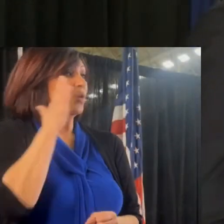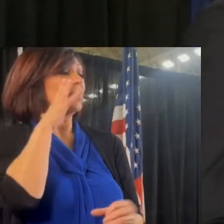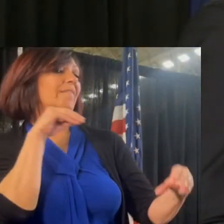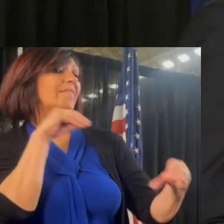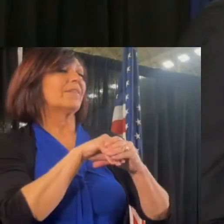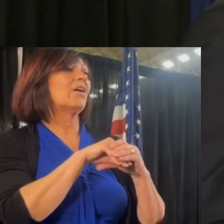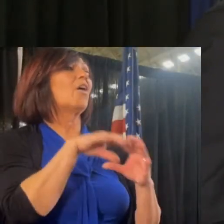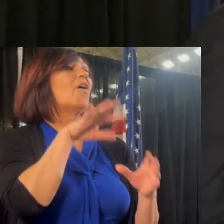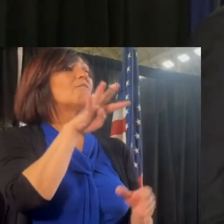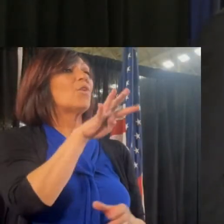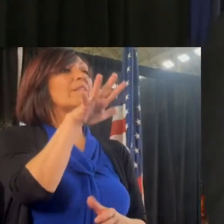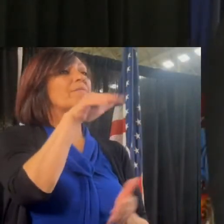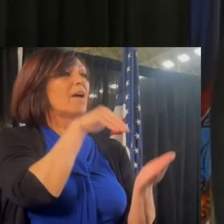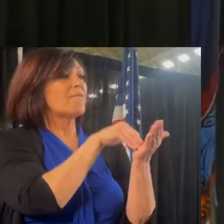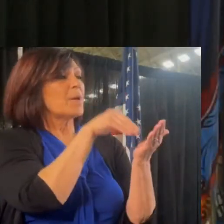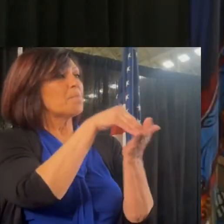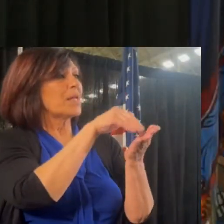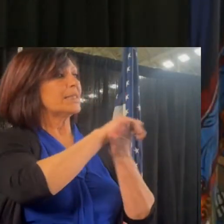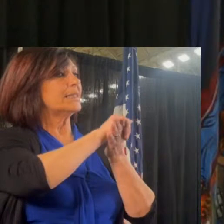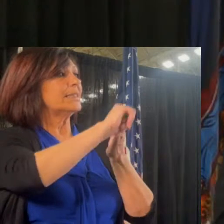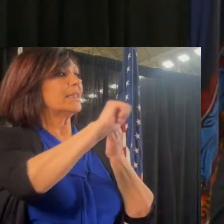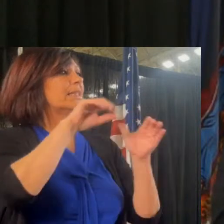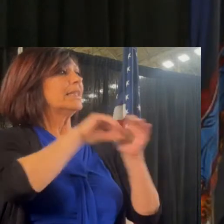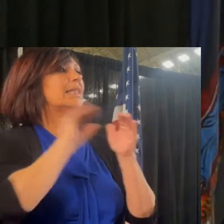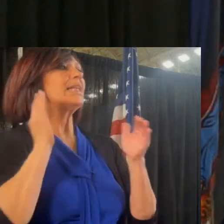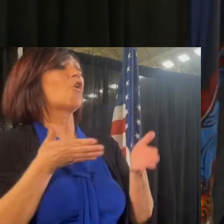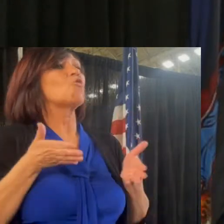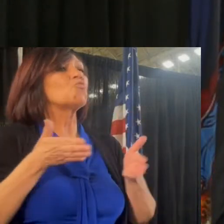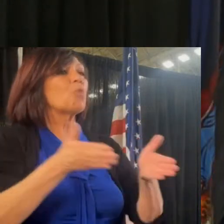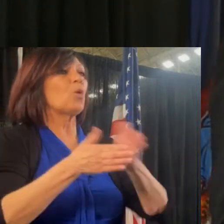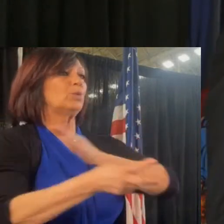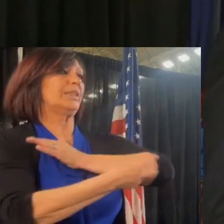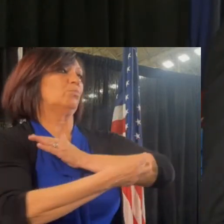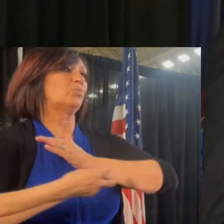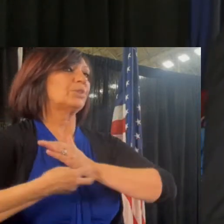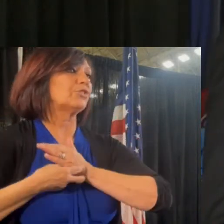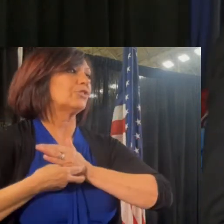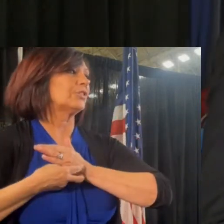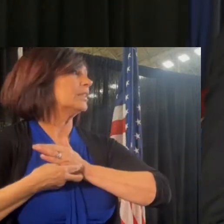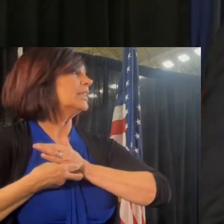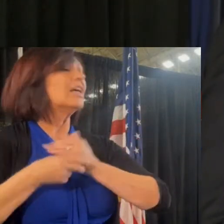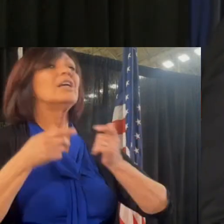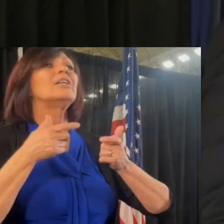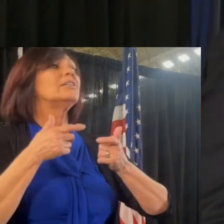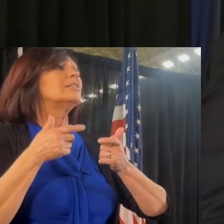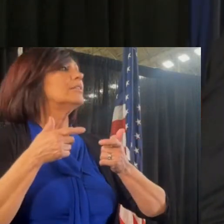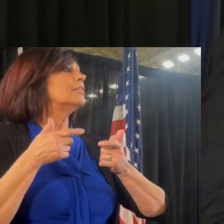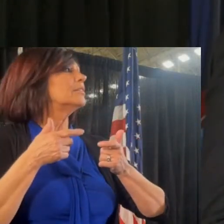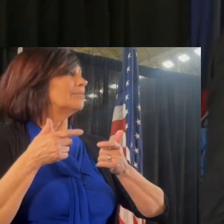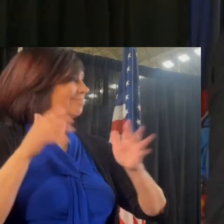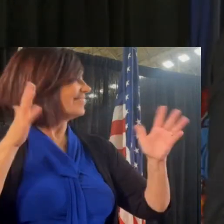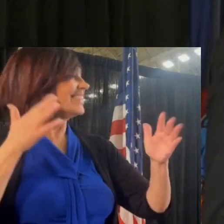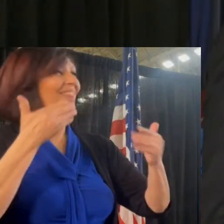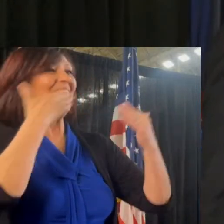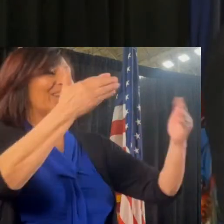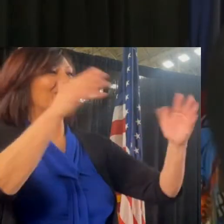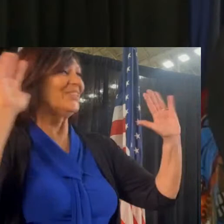invest $45 million in our roads and bridges. The Greater Buffalo, thank